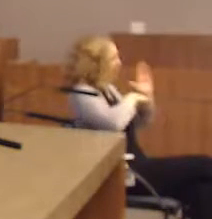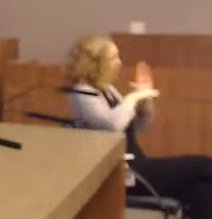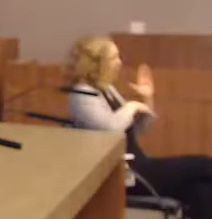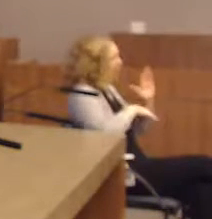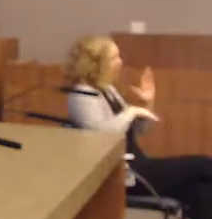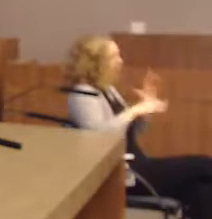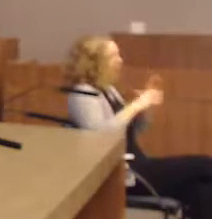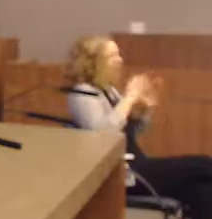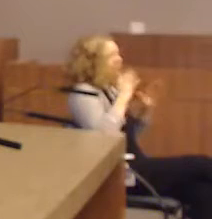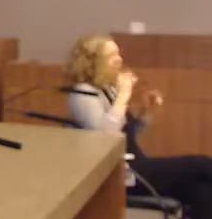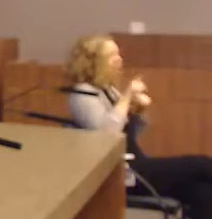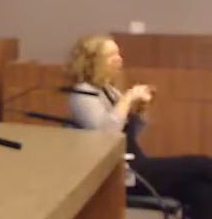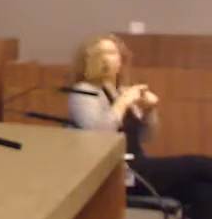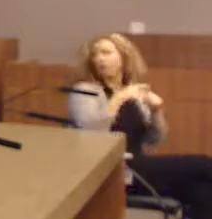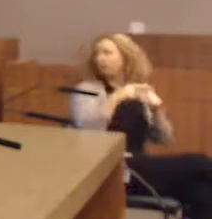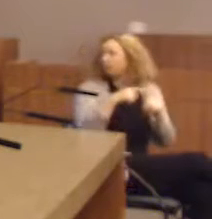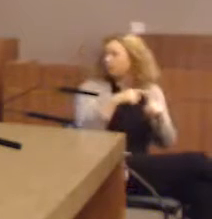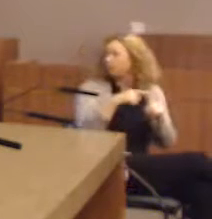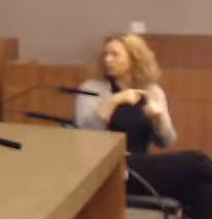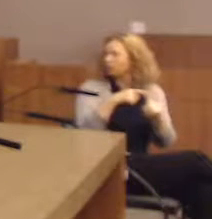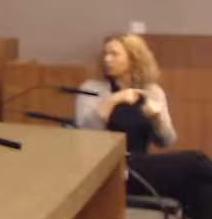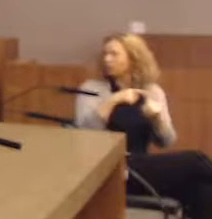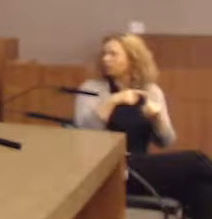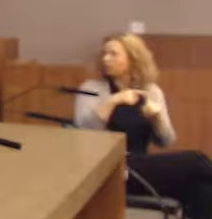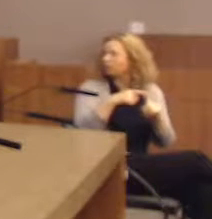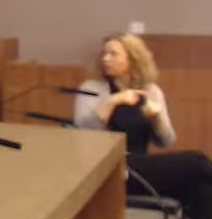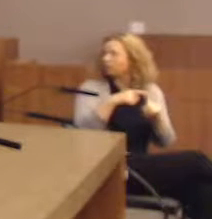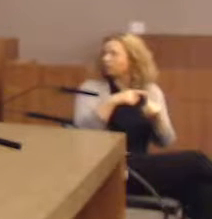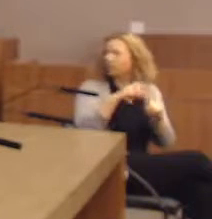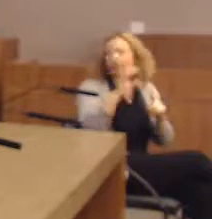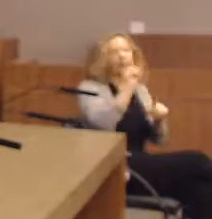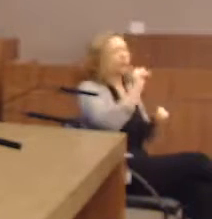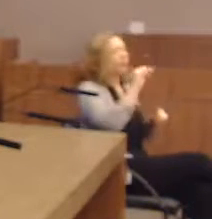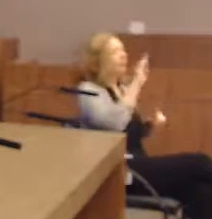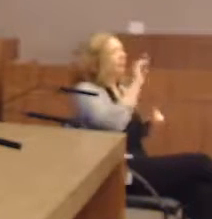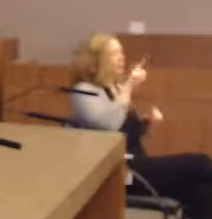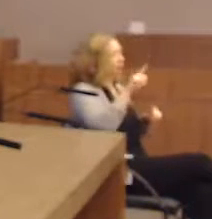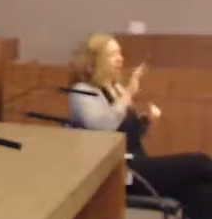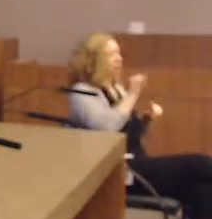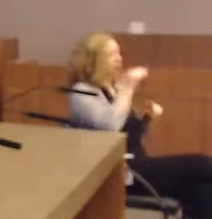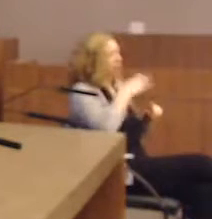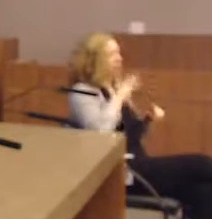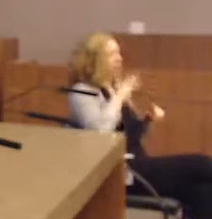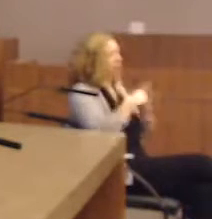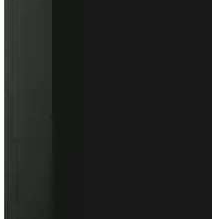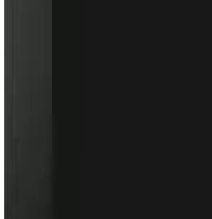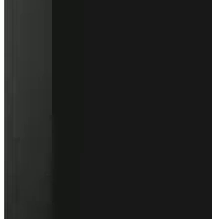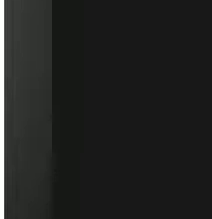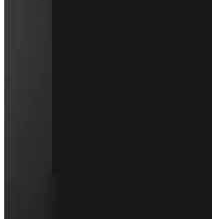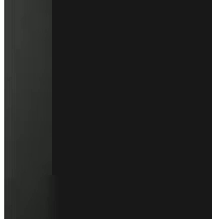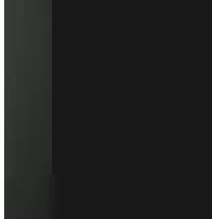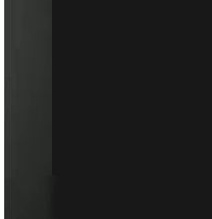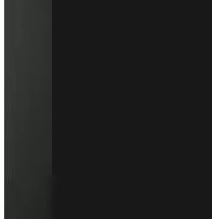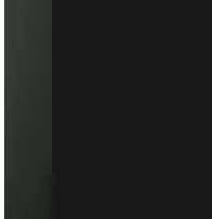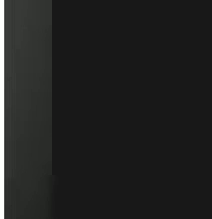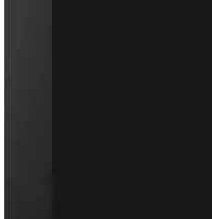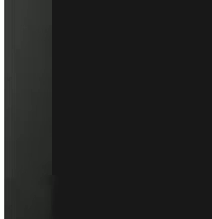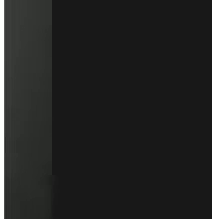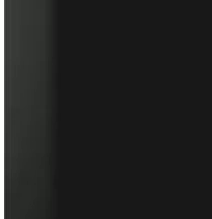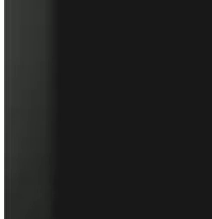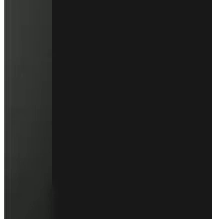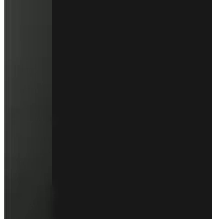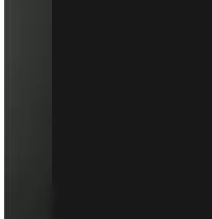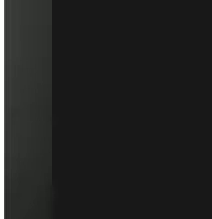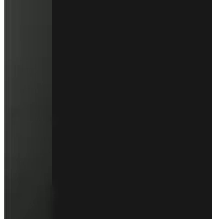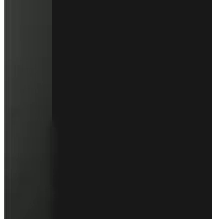about Rebecca Campbell. I'll talk about her in a minute when we get to memory. All right, so this is our HPA axis. Everyone has an HPA axis.